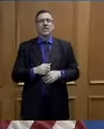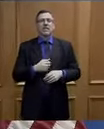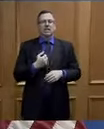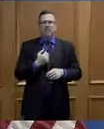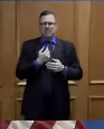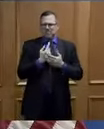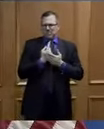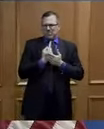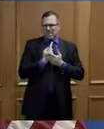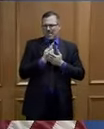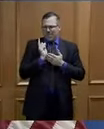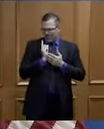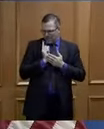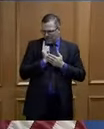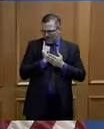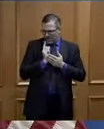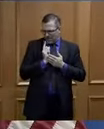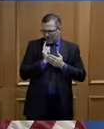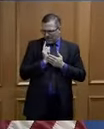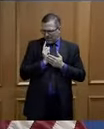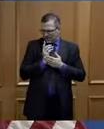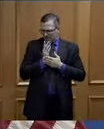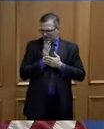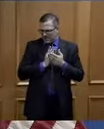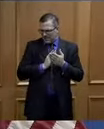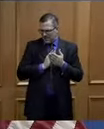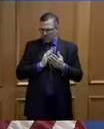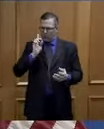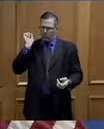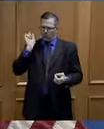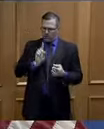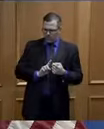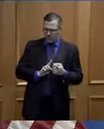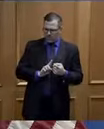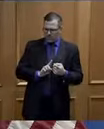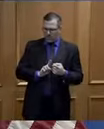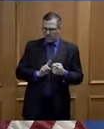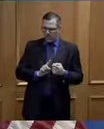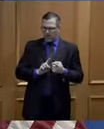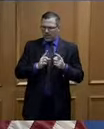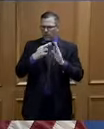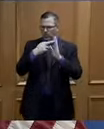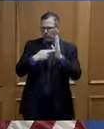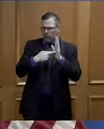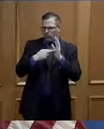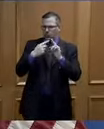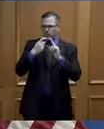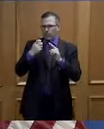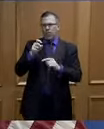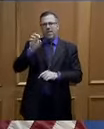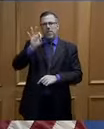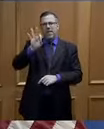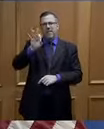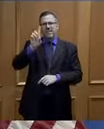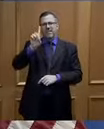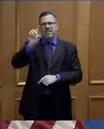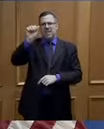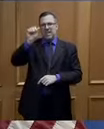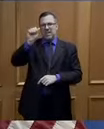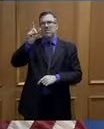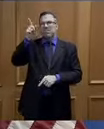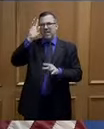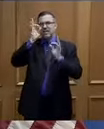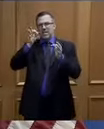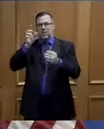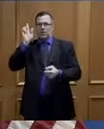week, there were some reduced restrictions from the FDA to help speed that process. And we are working with